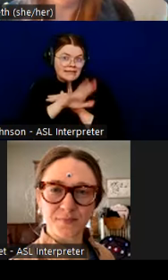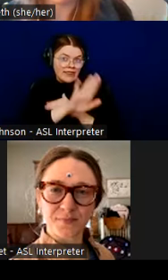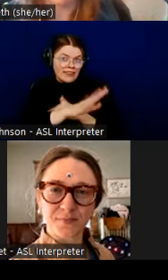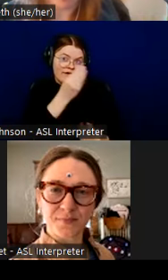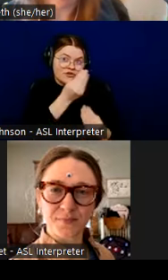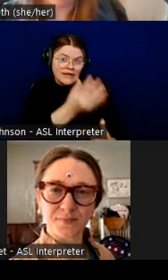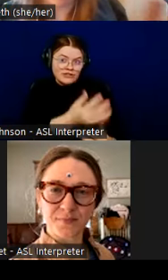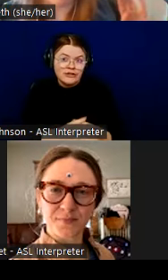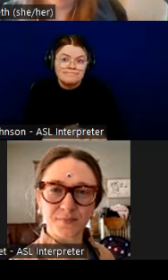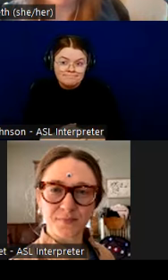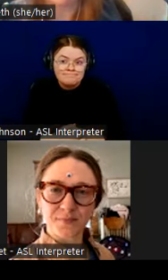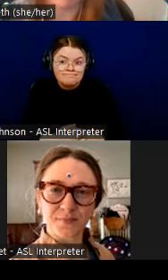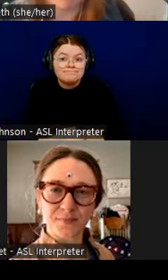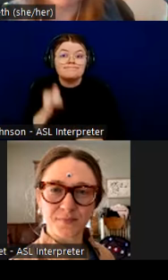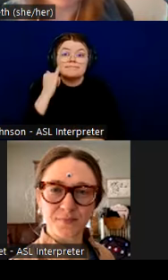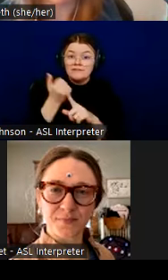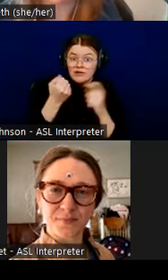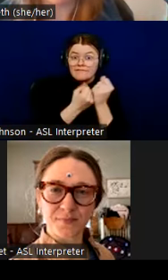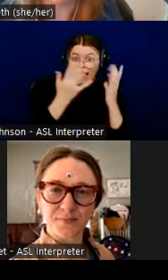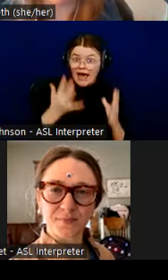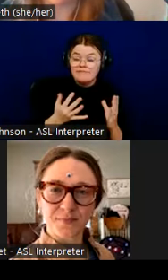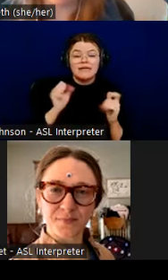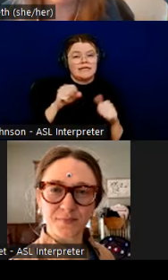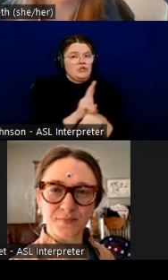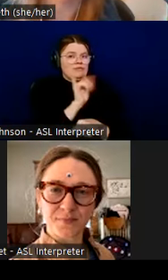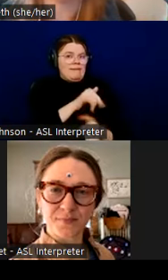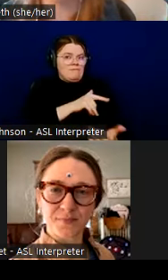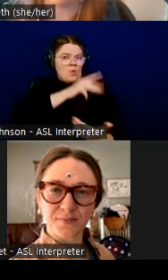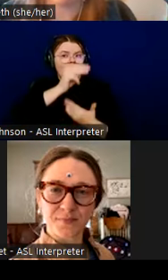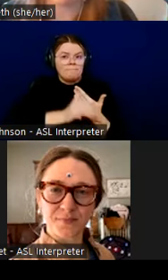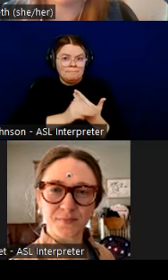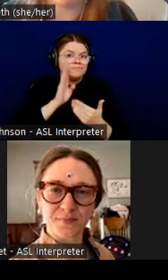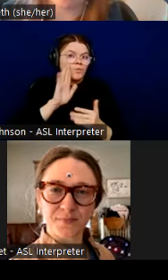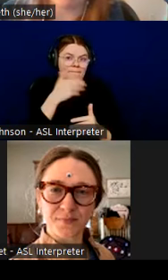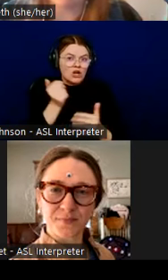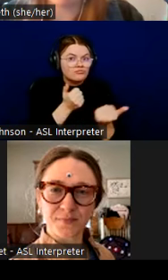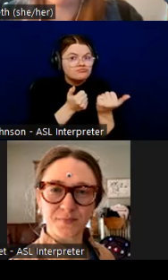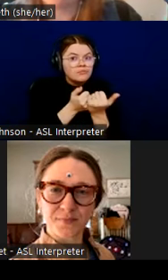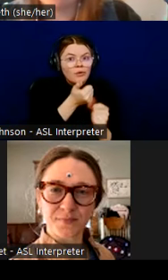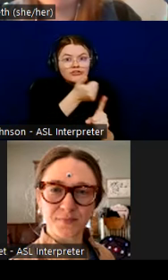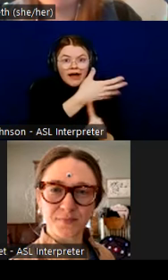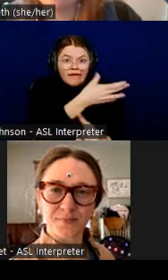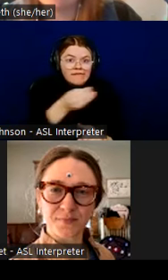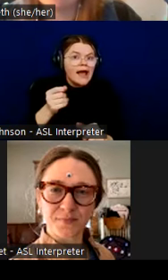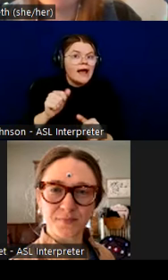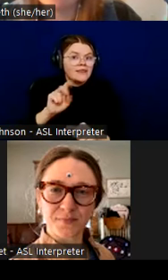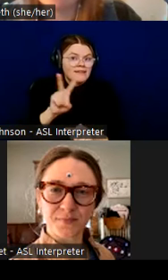So know that if you're an advocate, that program is available to support you and to support the survivor you're working with.